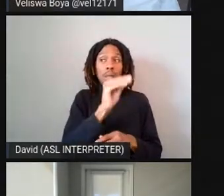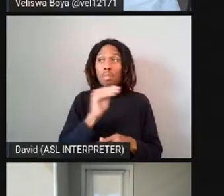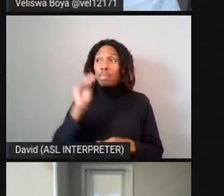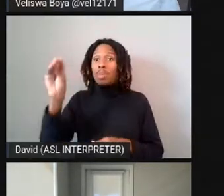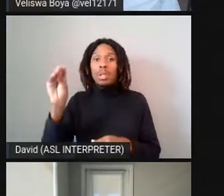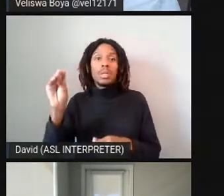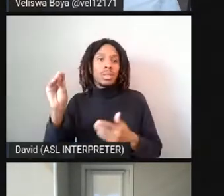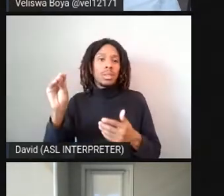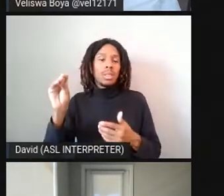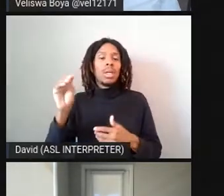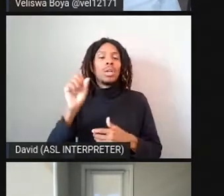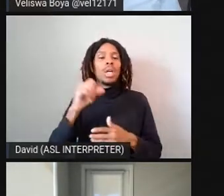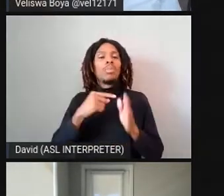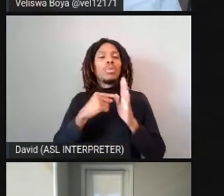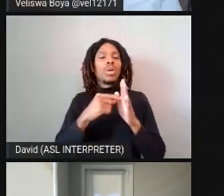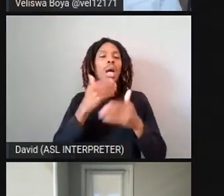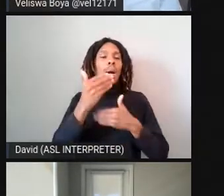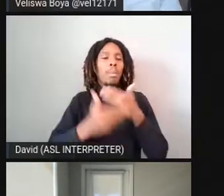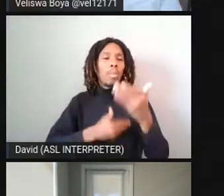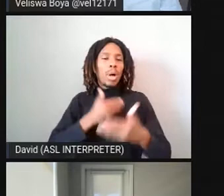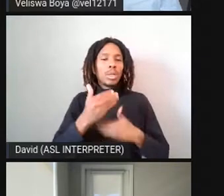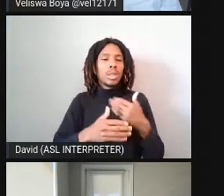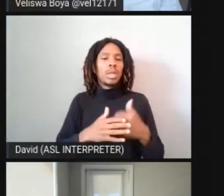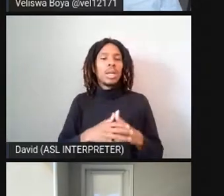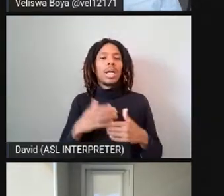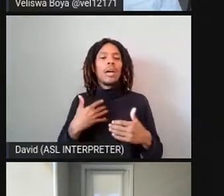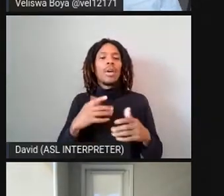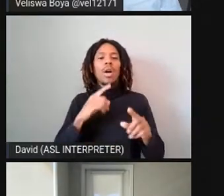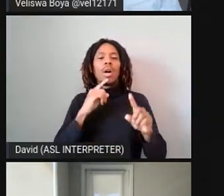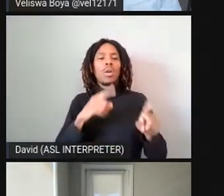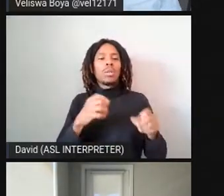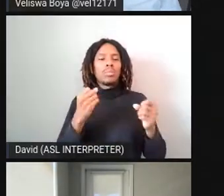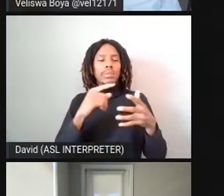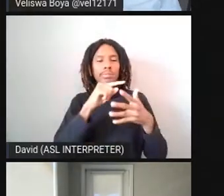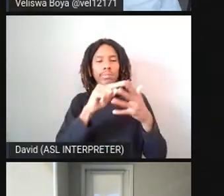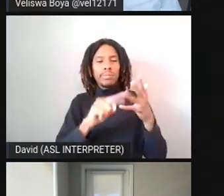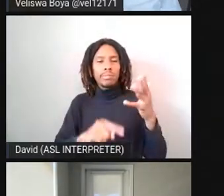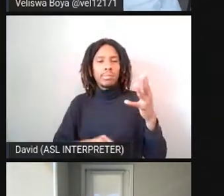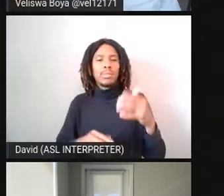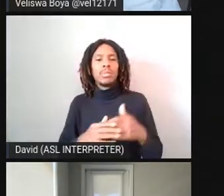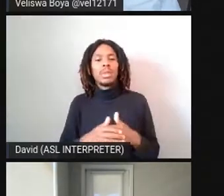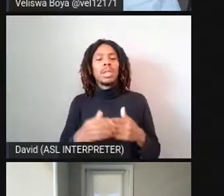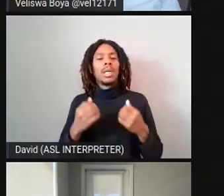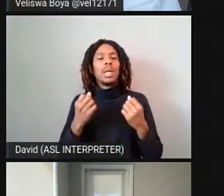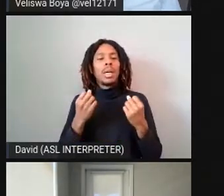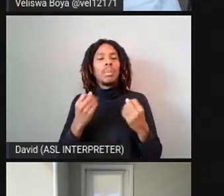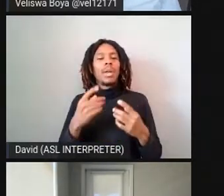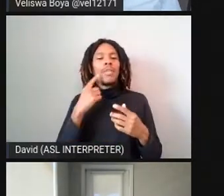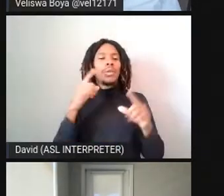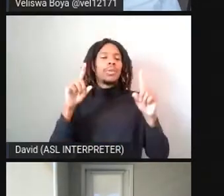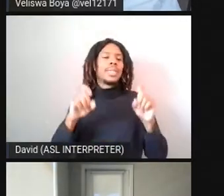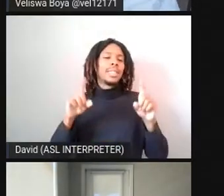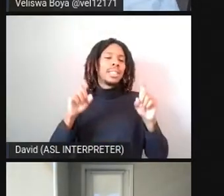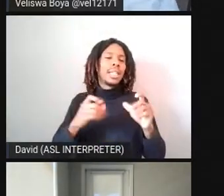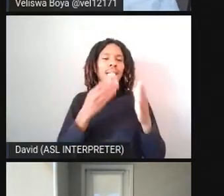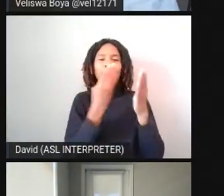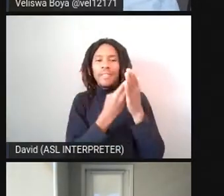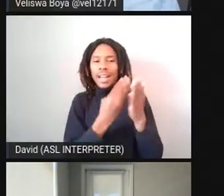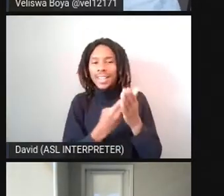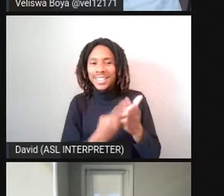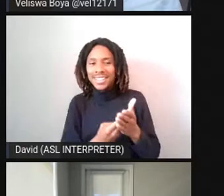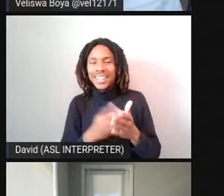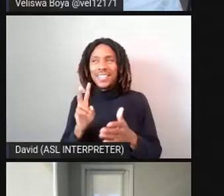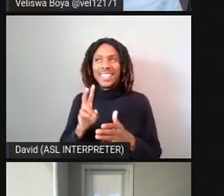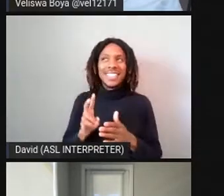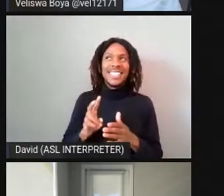show you how the process works. Again, I have ordered a number of these things, a lot of them actually for test and validation. I'm not